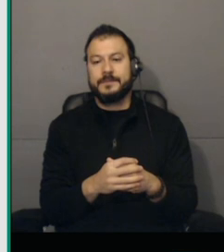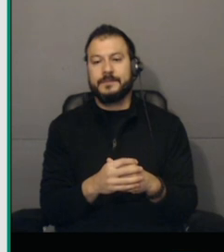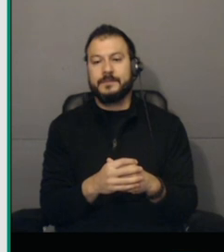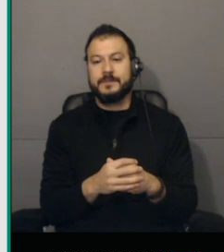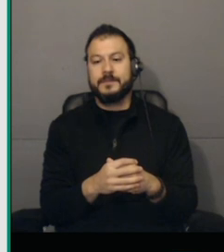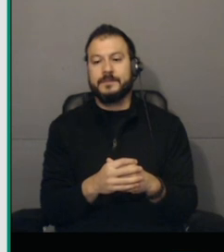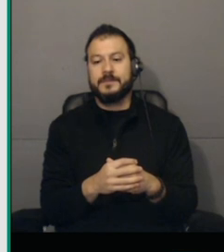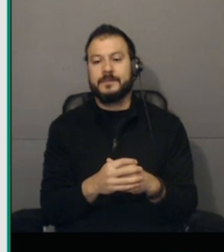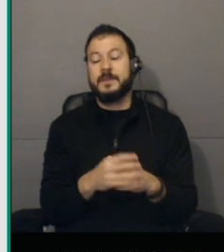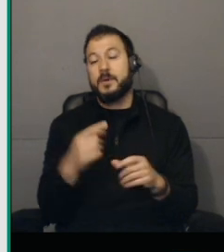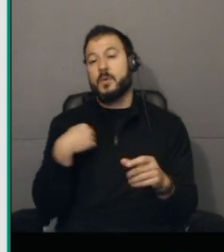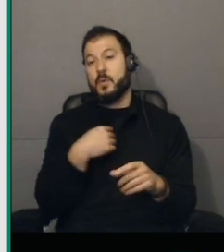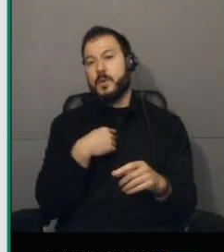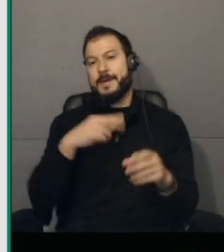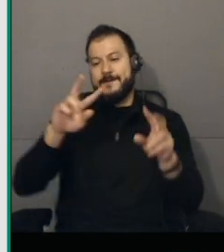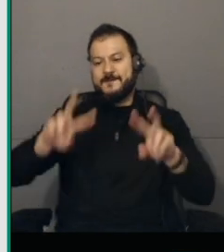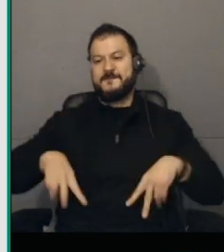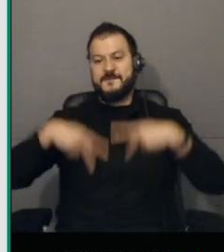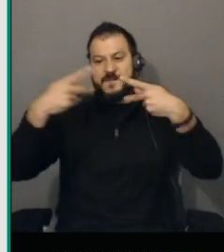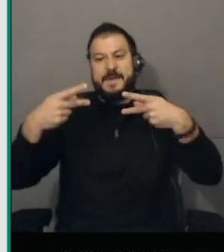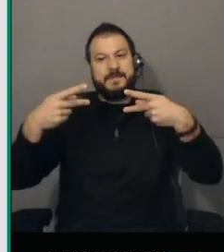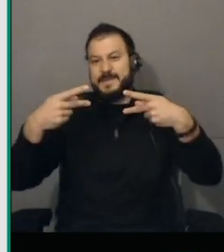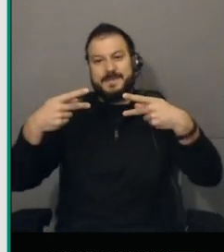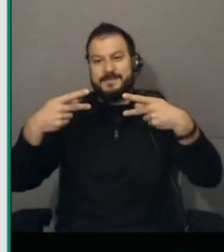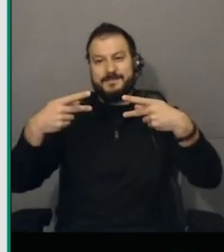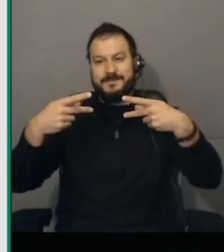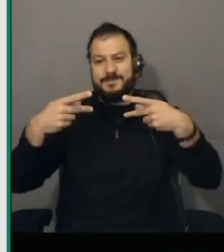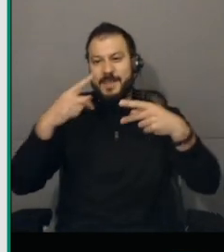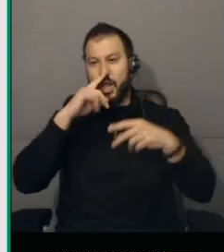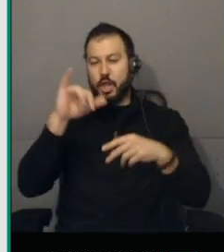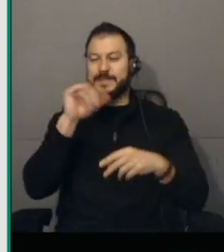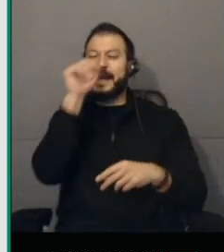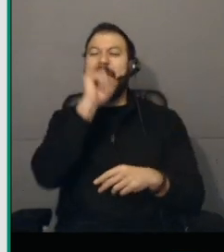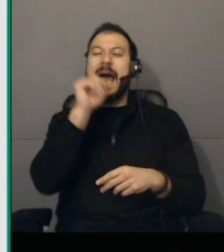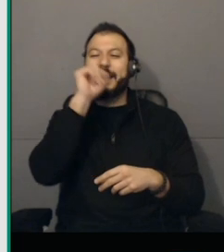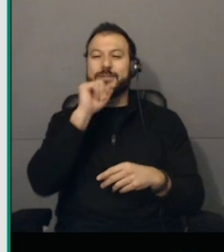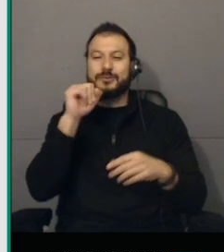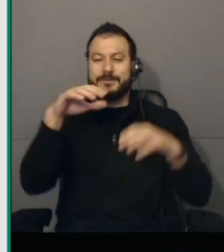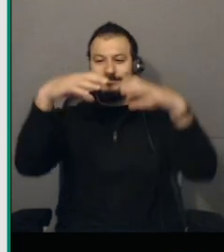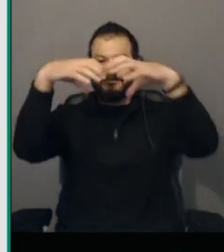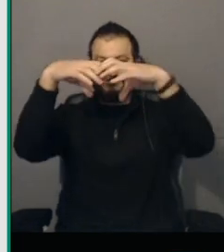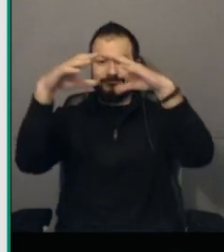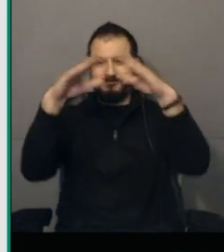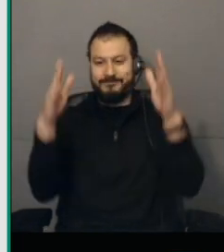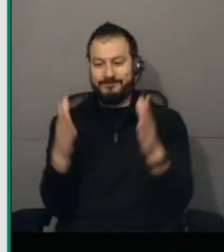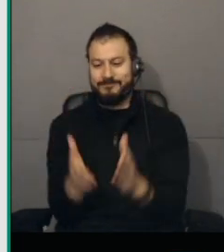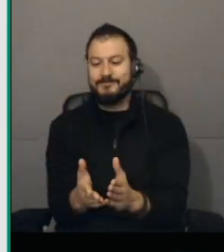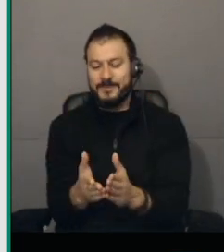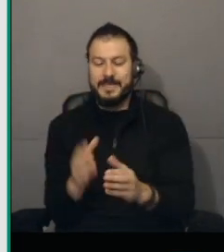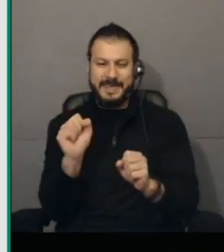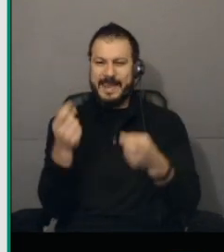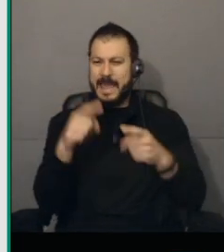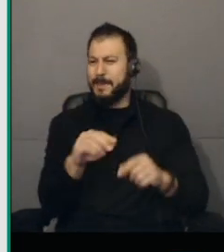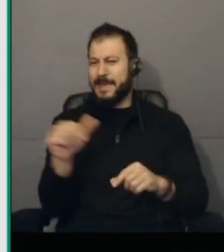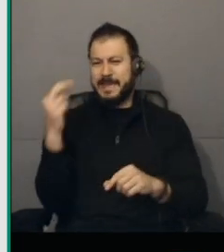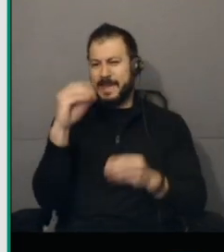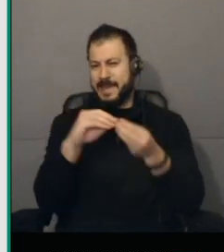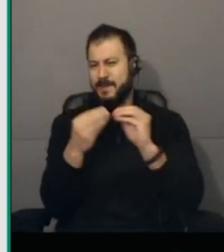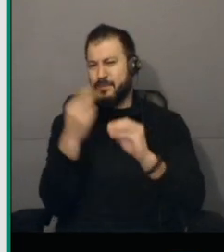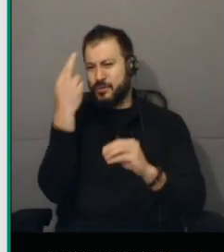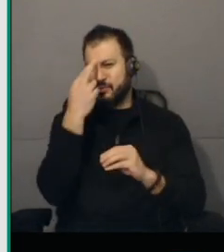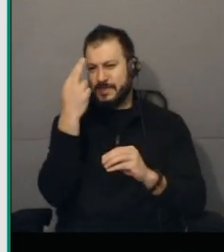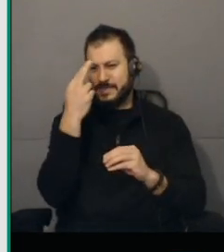As you can see here, we flipped the ideal pyramid upside down into what looks like an ice cream cone. This can happen for any number of reasons, but the